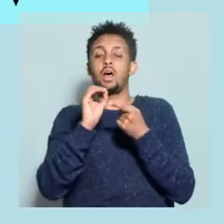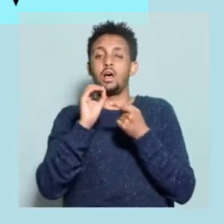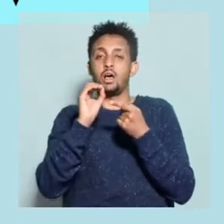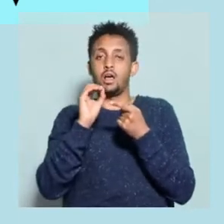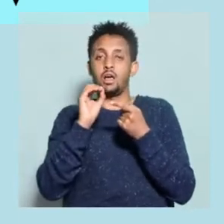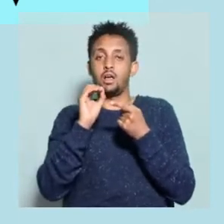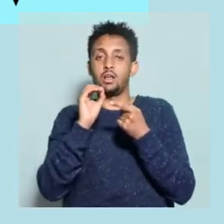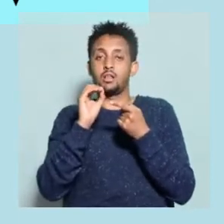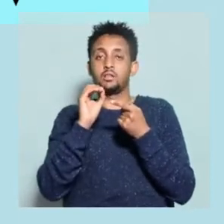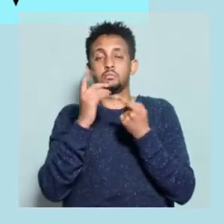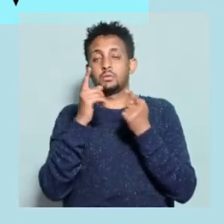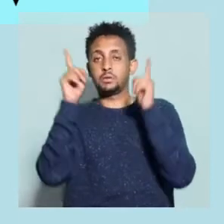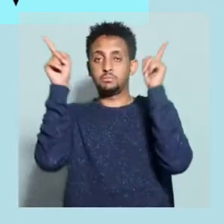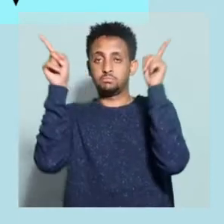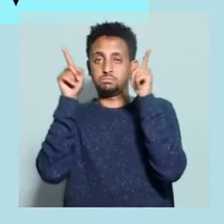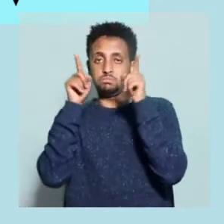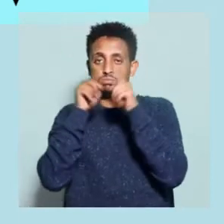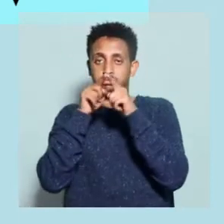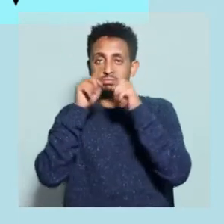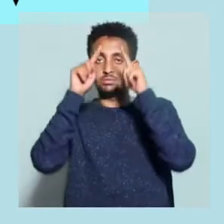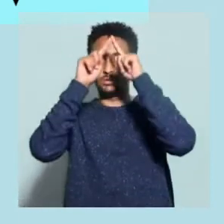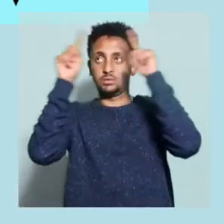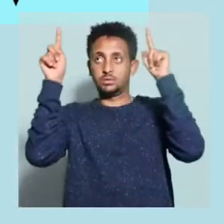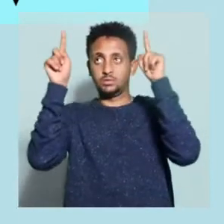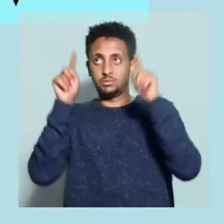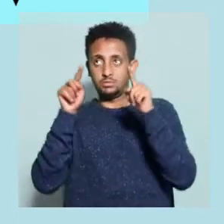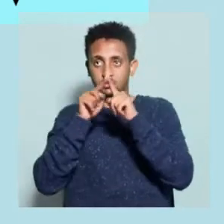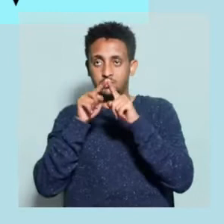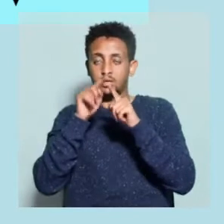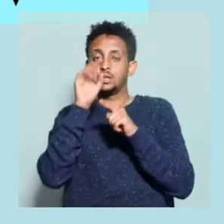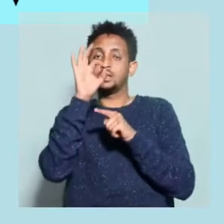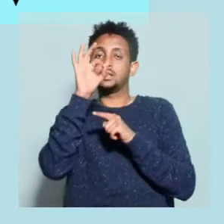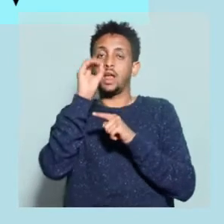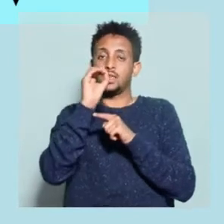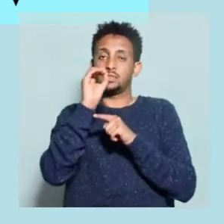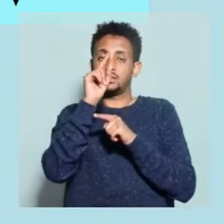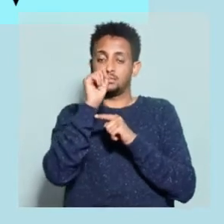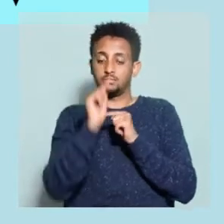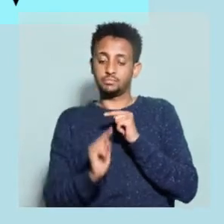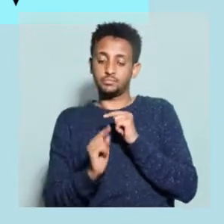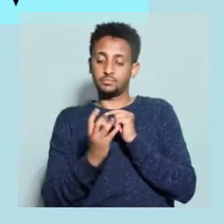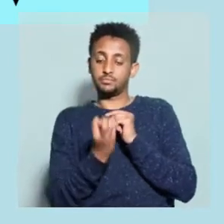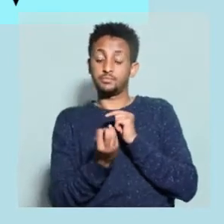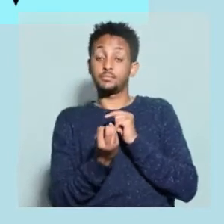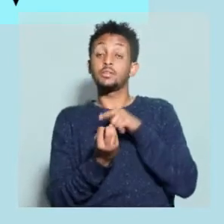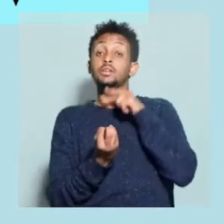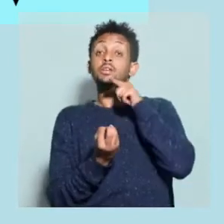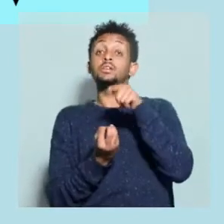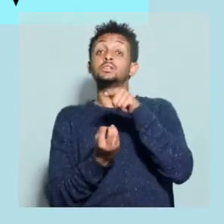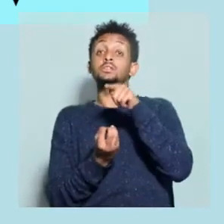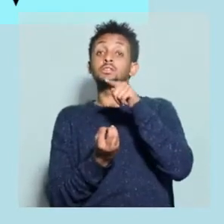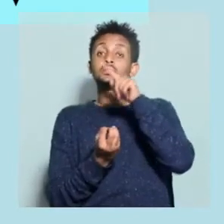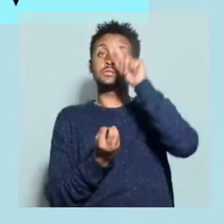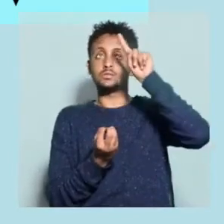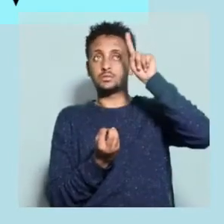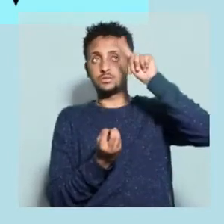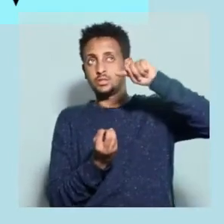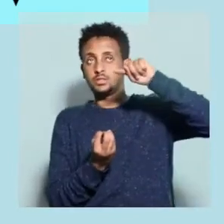Since it forms a triangle, okay? When you add these two is 90 and this is 90 as well, 180